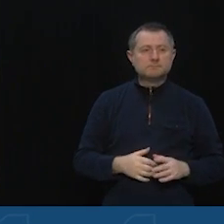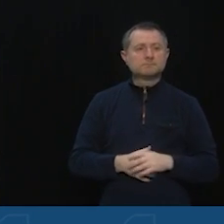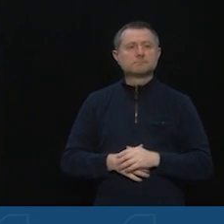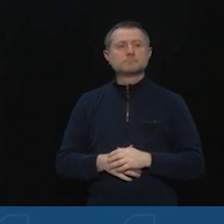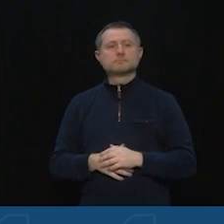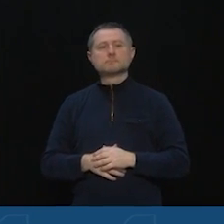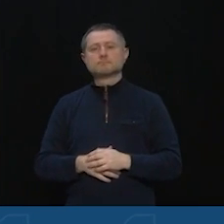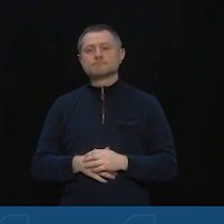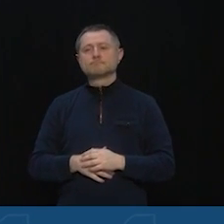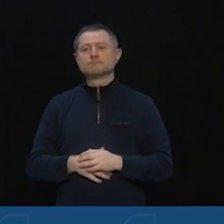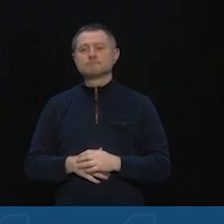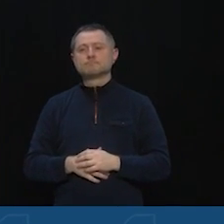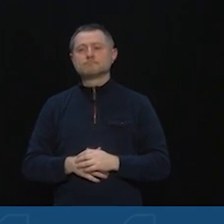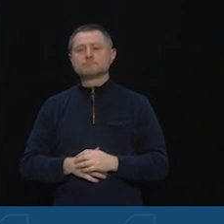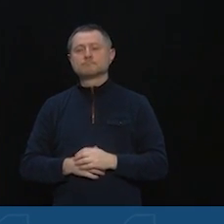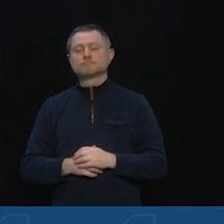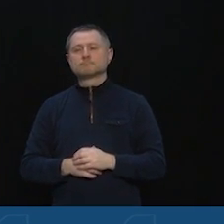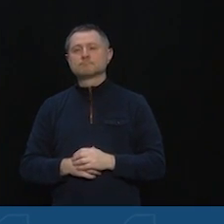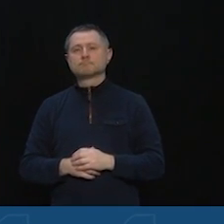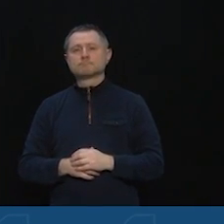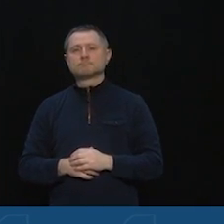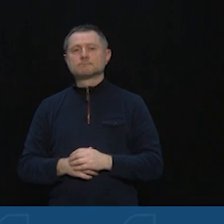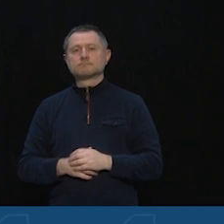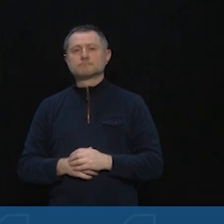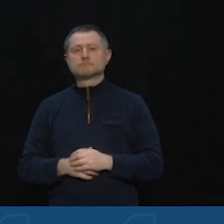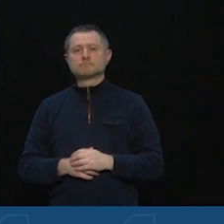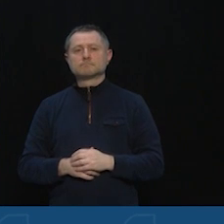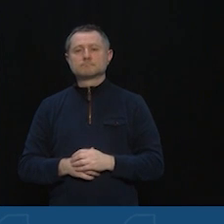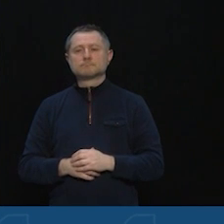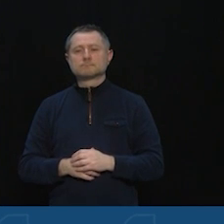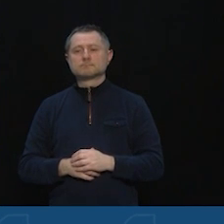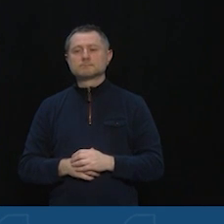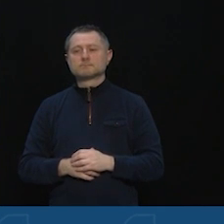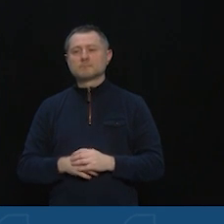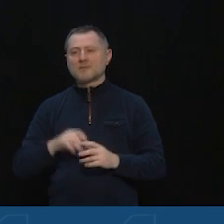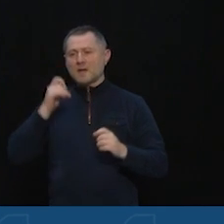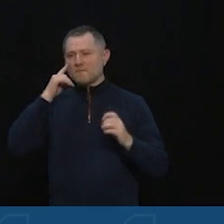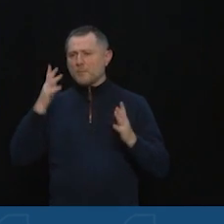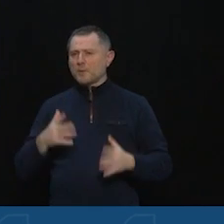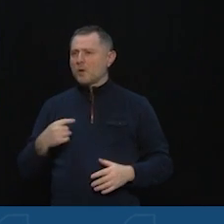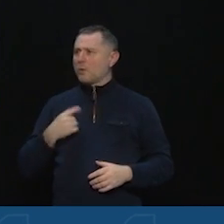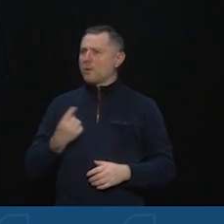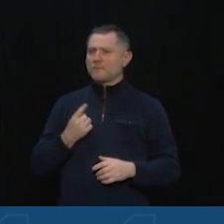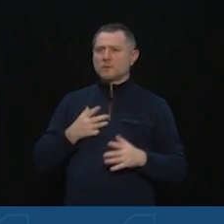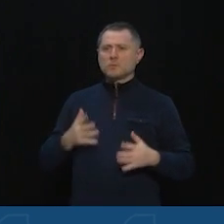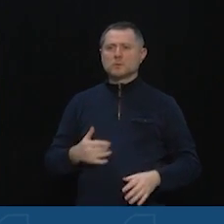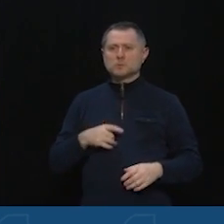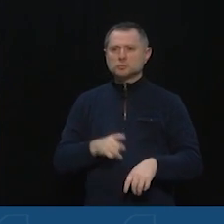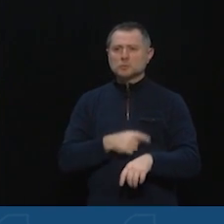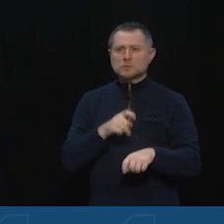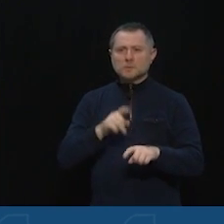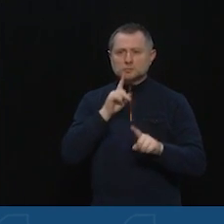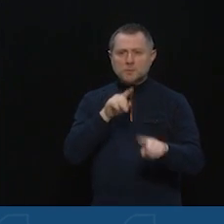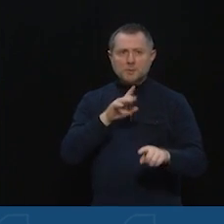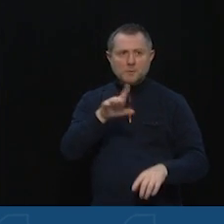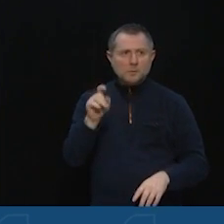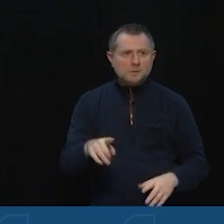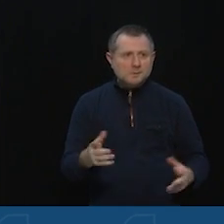here, I was just left here by the governor. How long should I keep going?